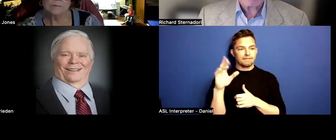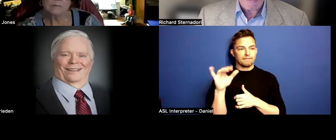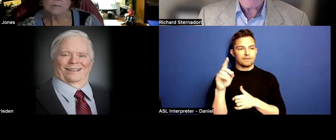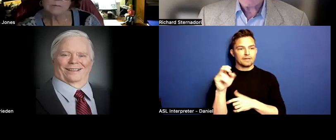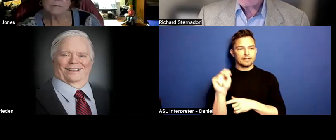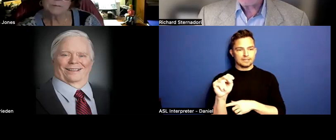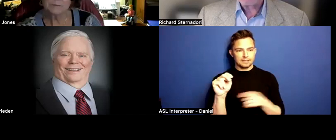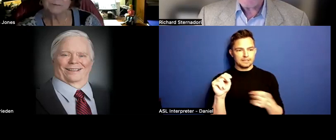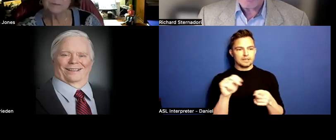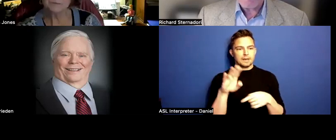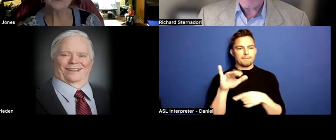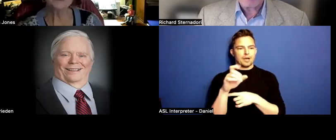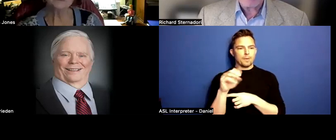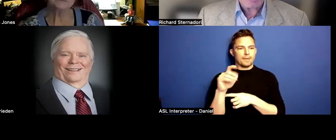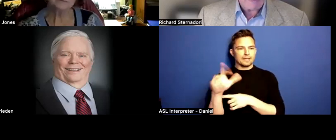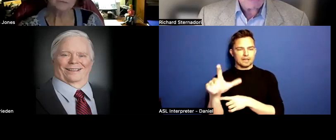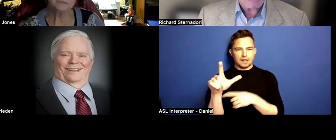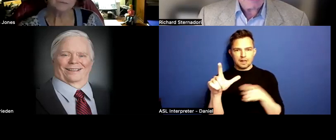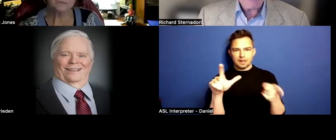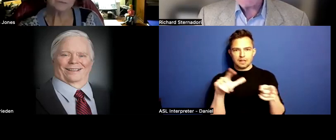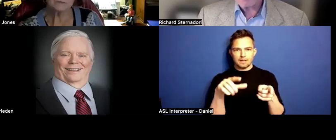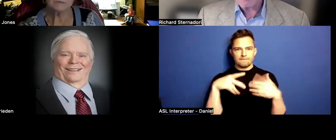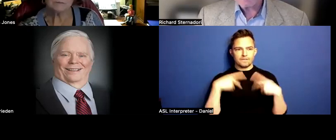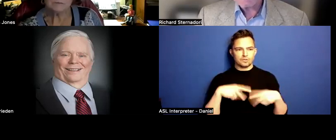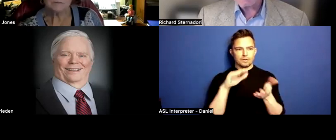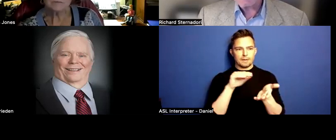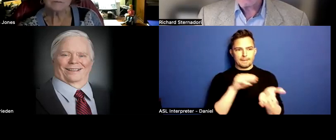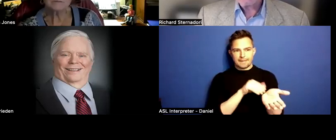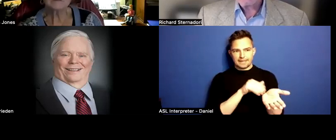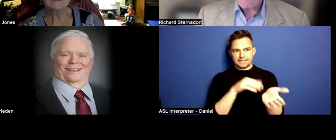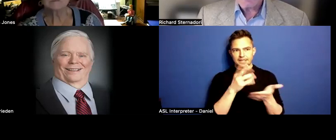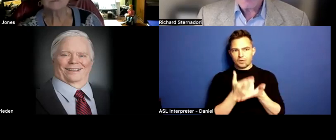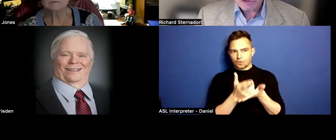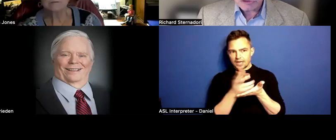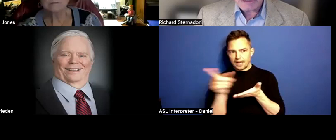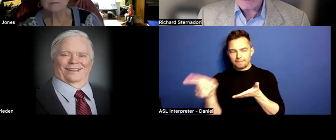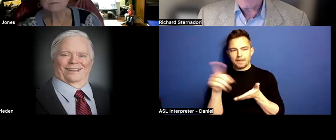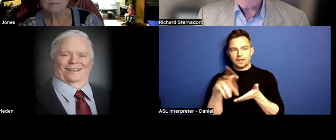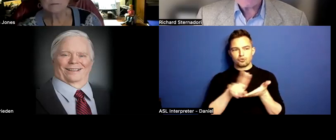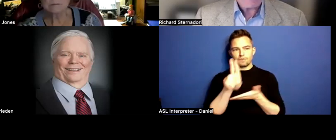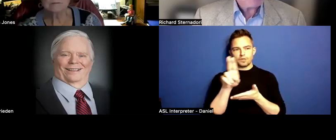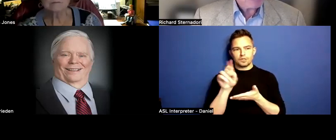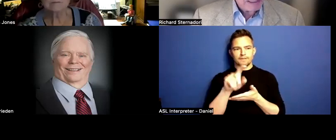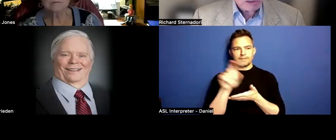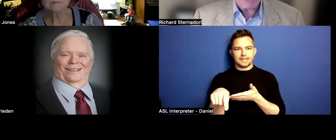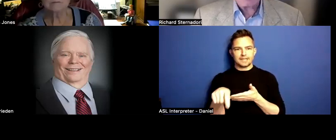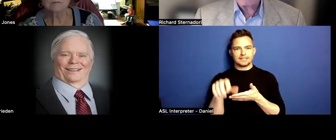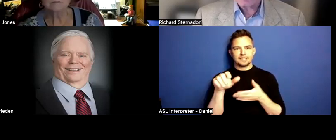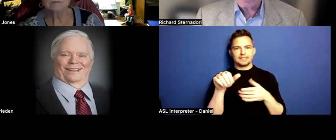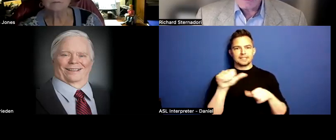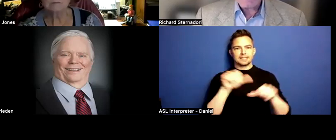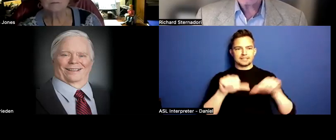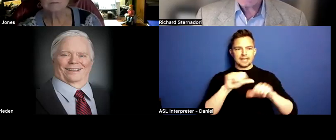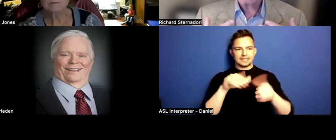Biomedical Informatics and Professor of Physical Medicine at the Rehabilitation at University of Texas Health Science Center in